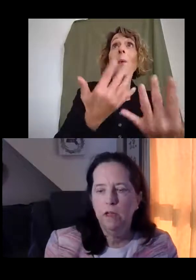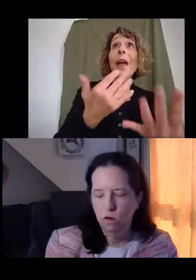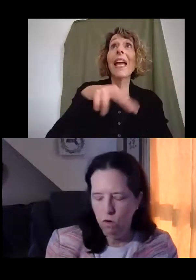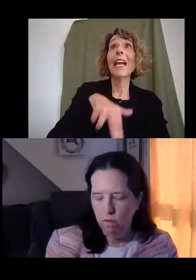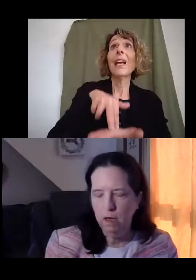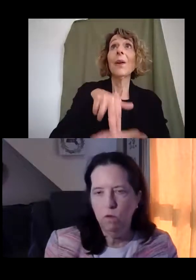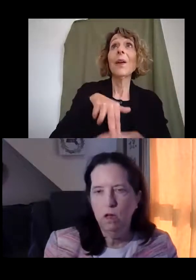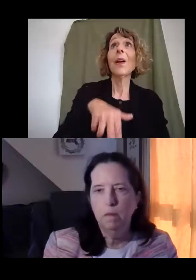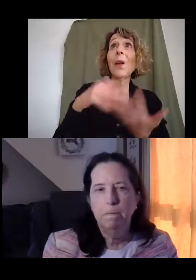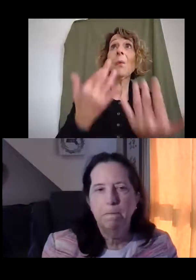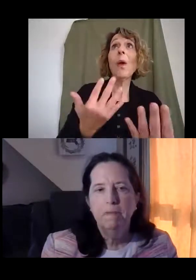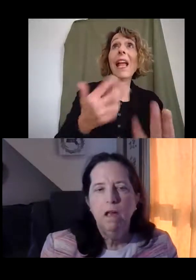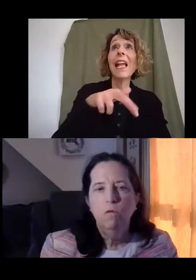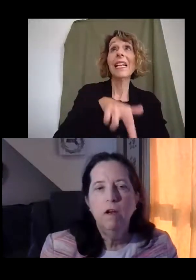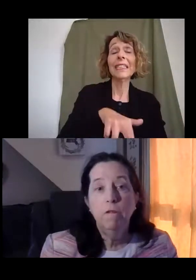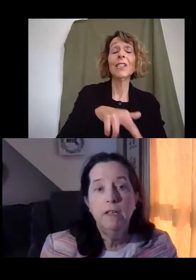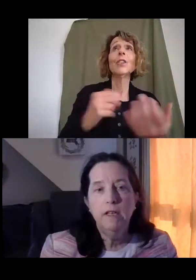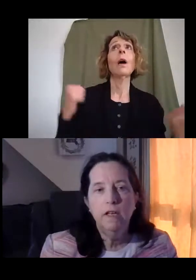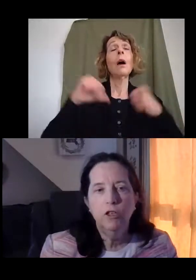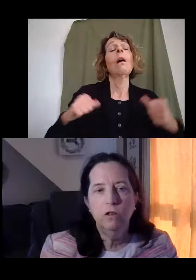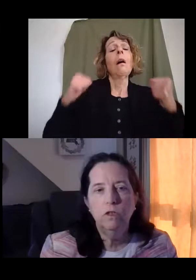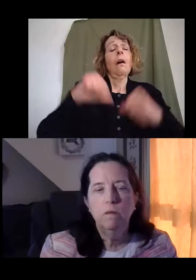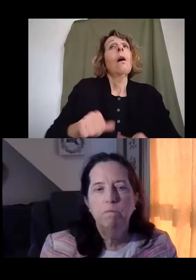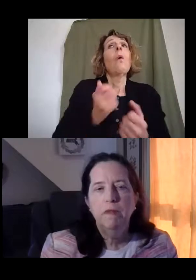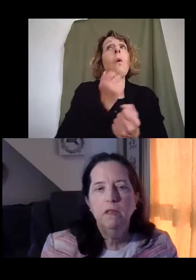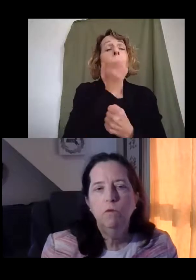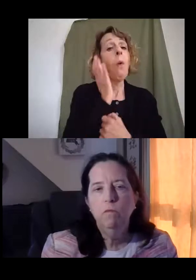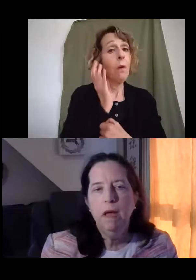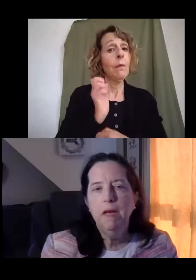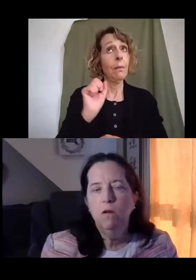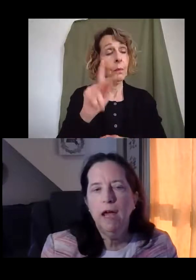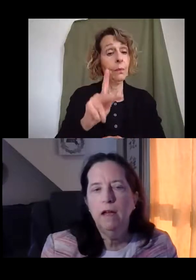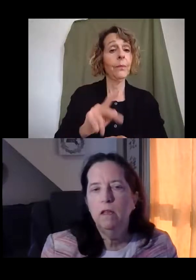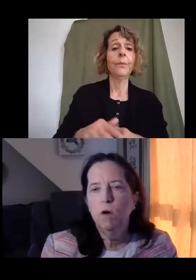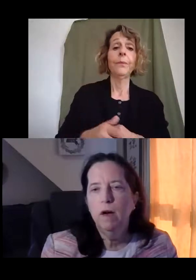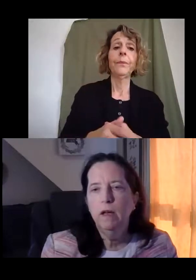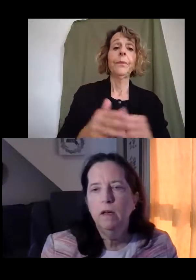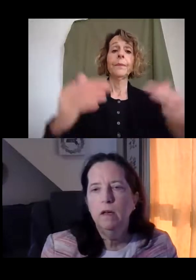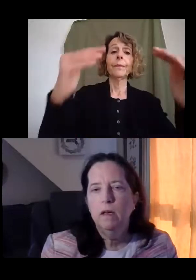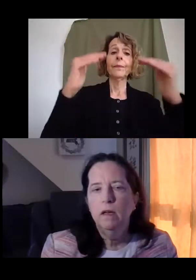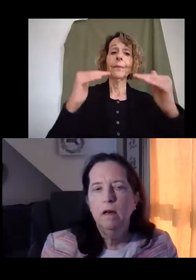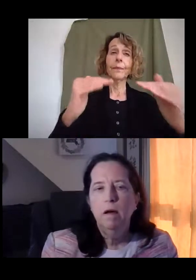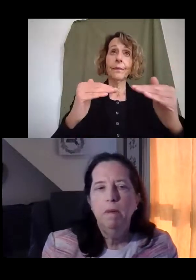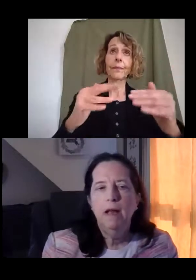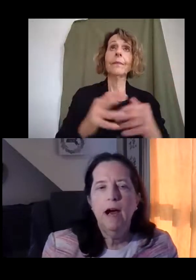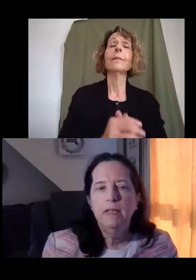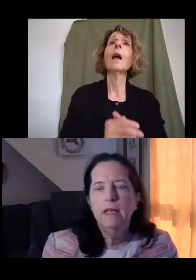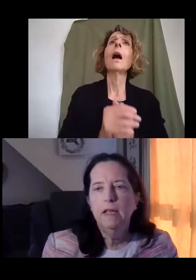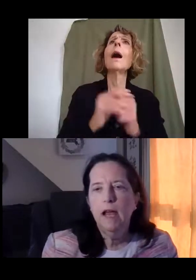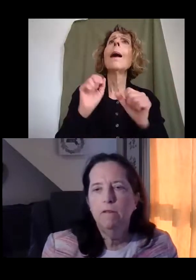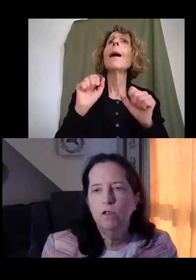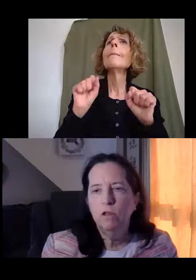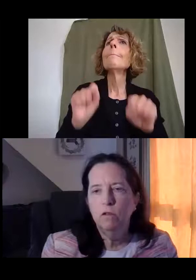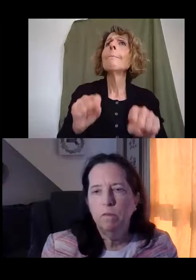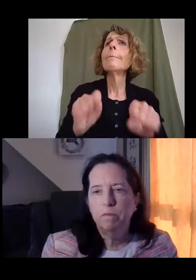better than you normally would. Refreezing issues. The route may be okay in the morning, but icy